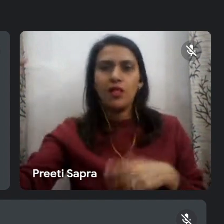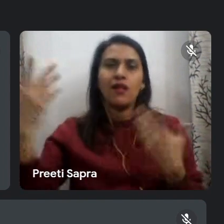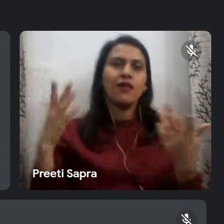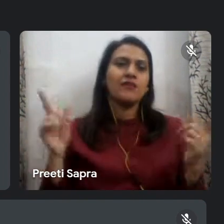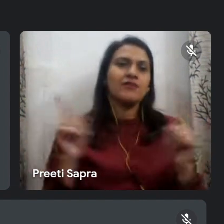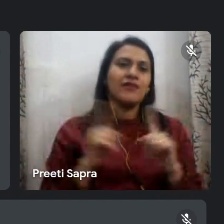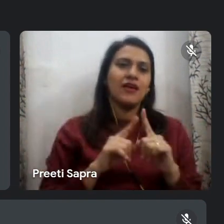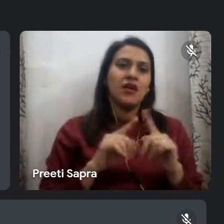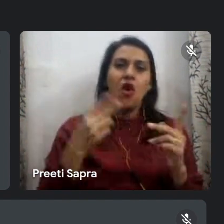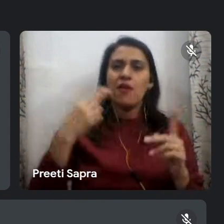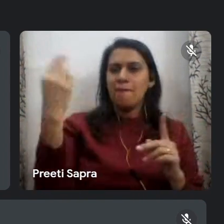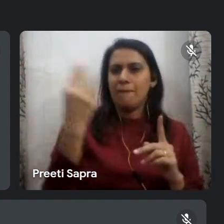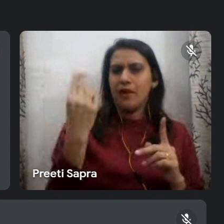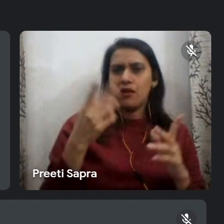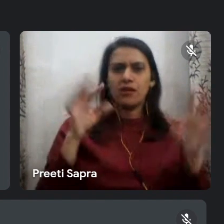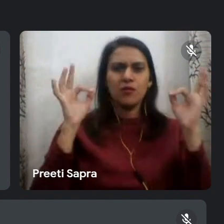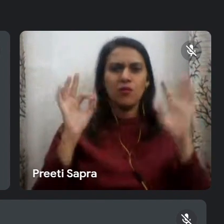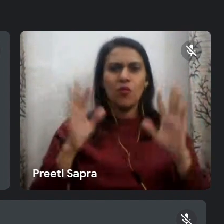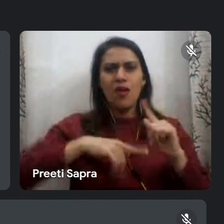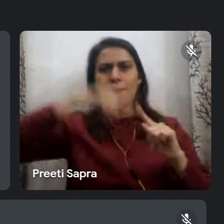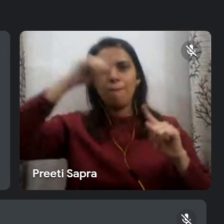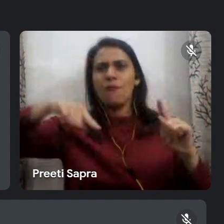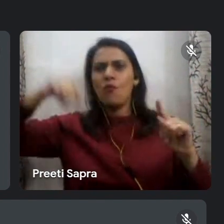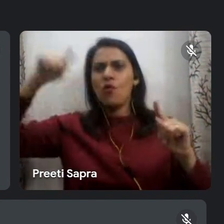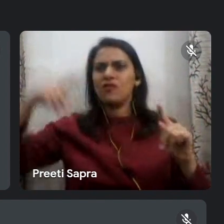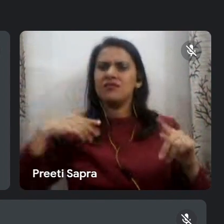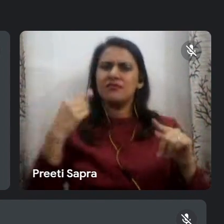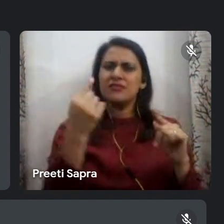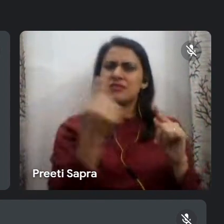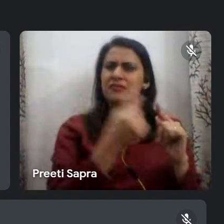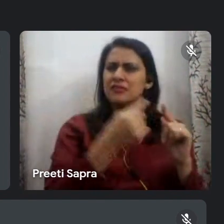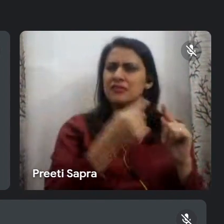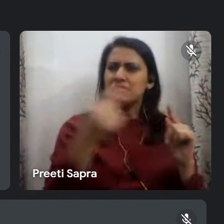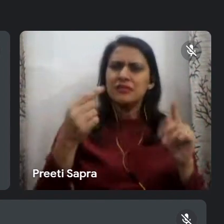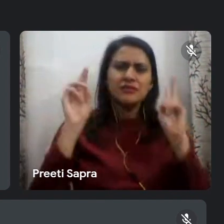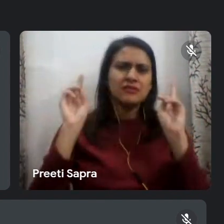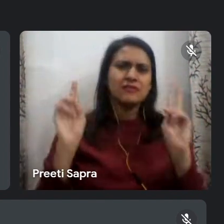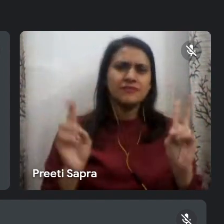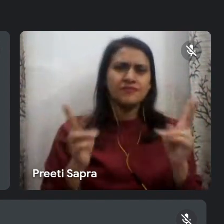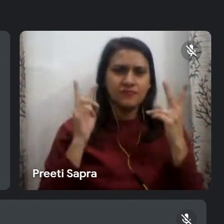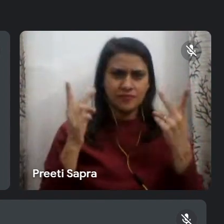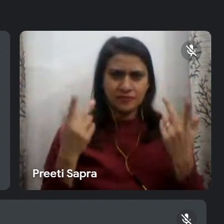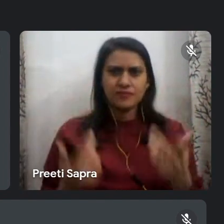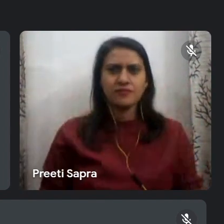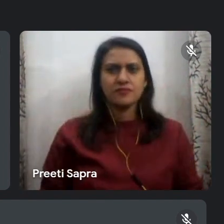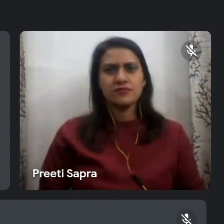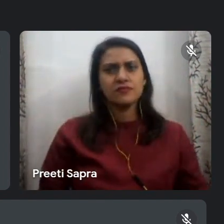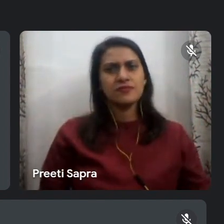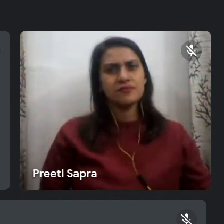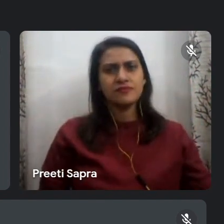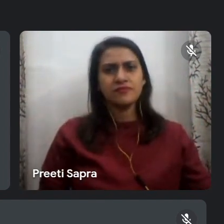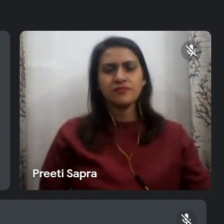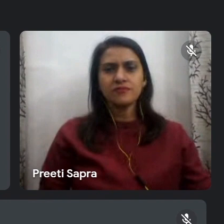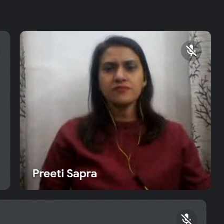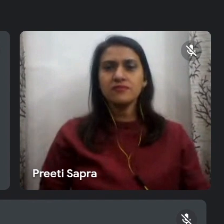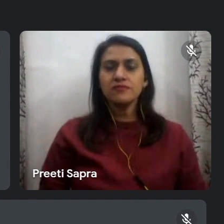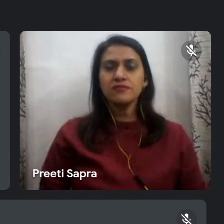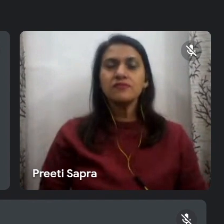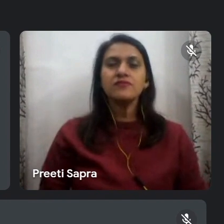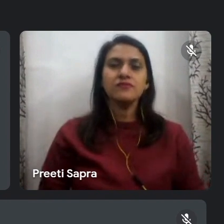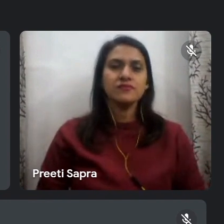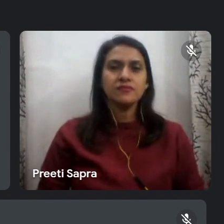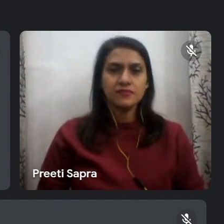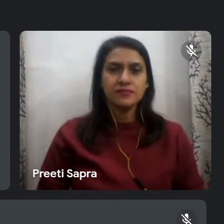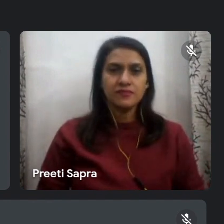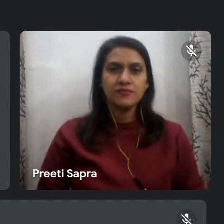painting or drawing like a mountain and things like that. So it was very difficult for anybody else to understand what I wrote, but